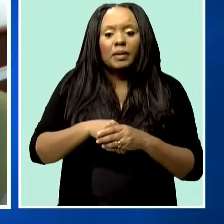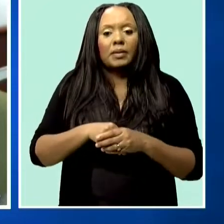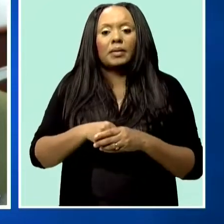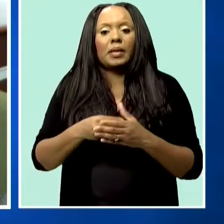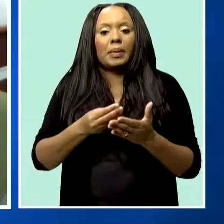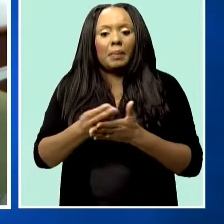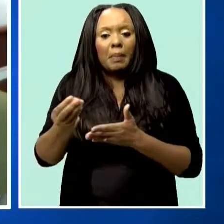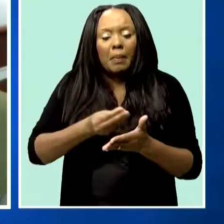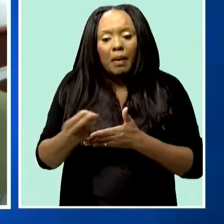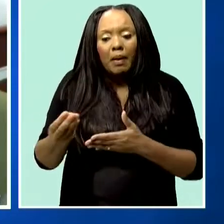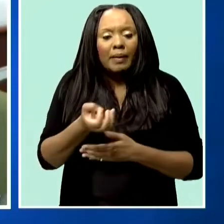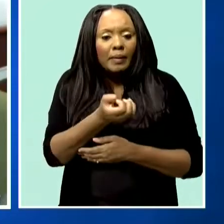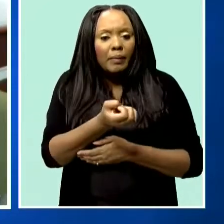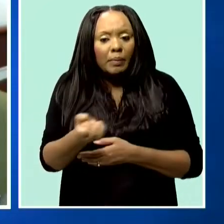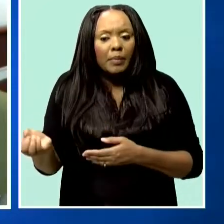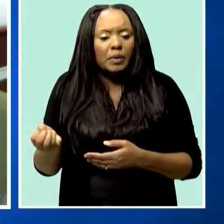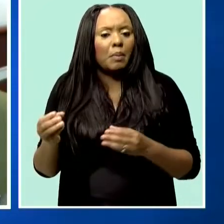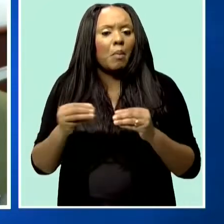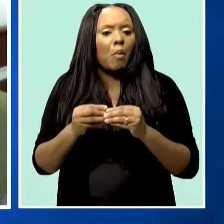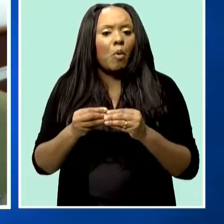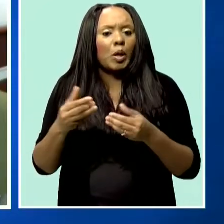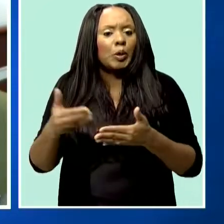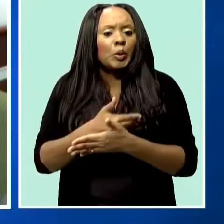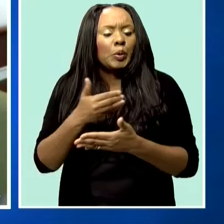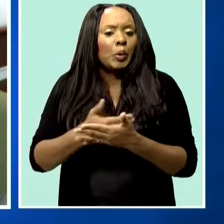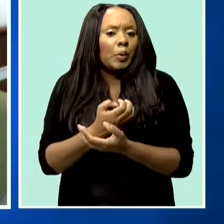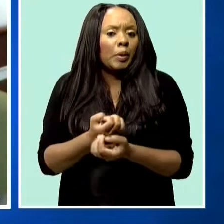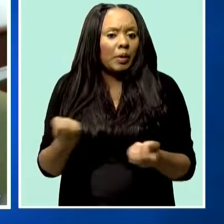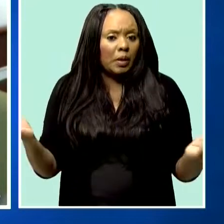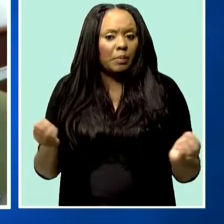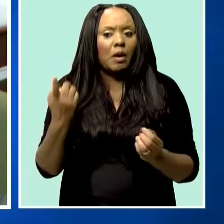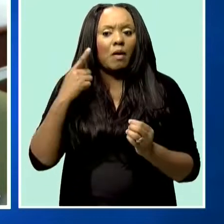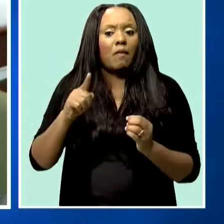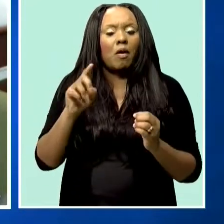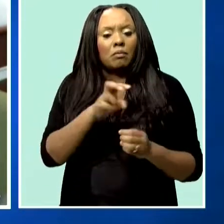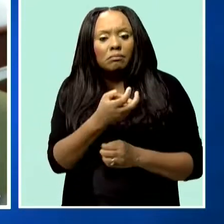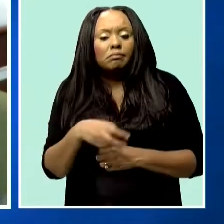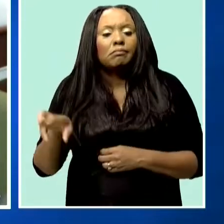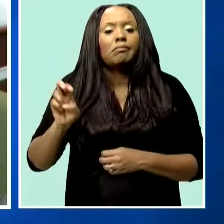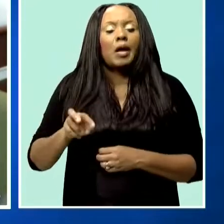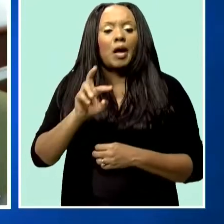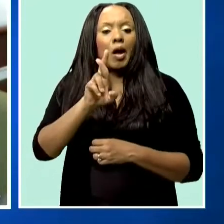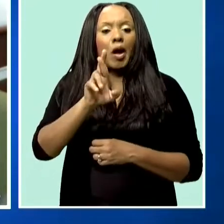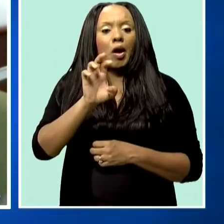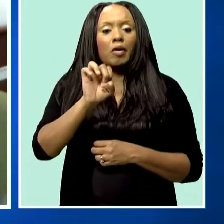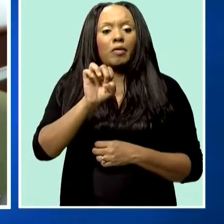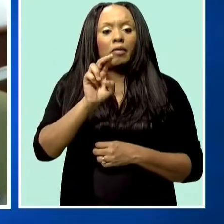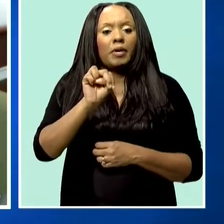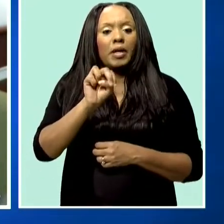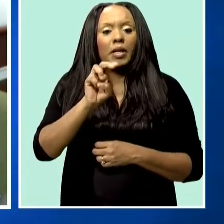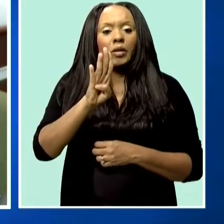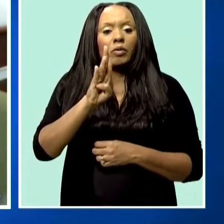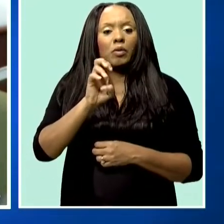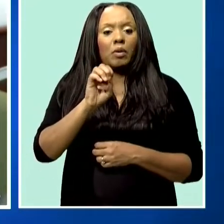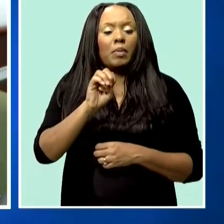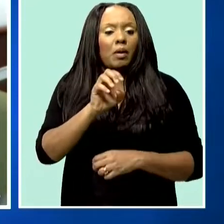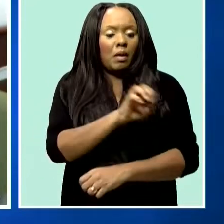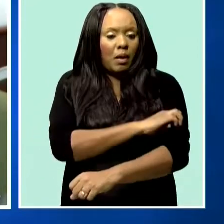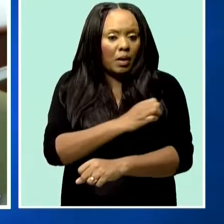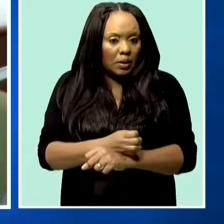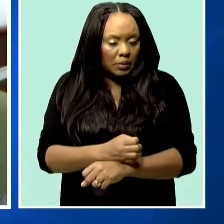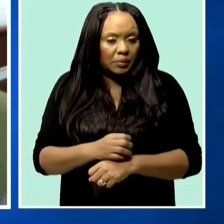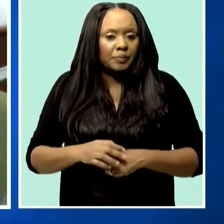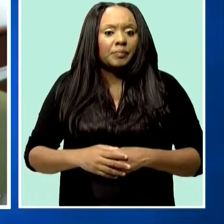equipment and grid modernization that would facilitate the transition to renewables and the integration of customer-owned renewables onto the